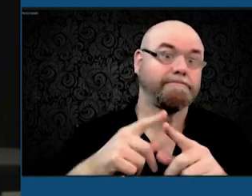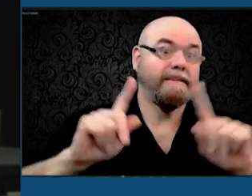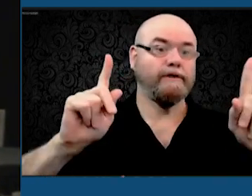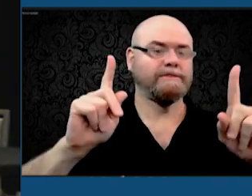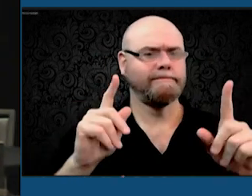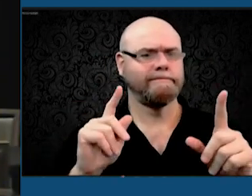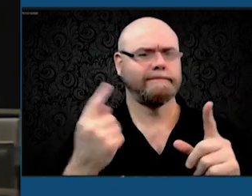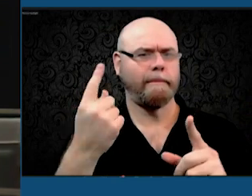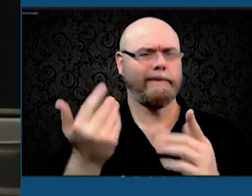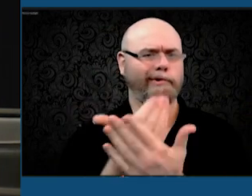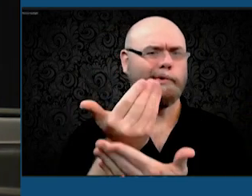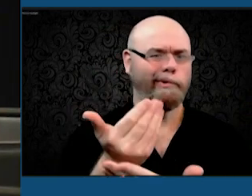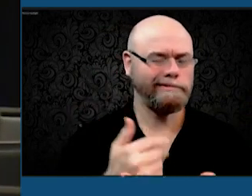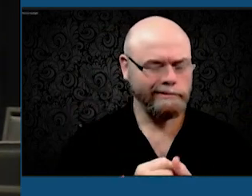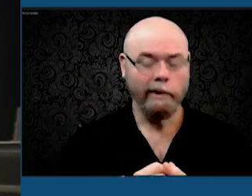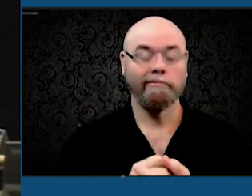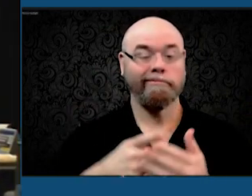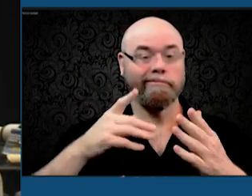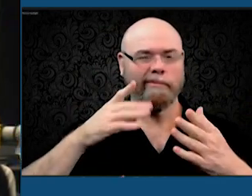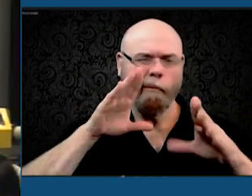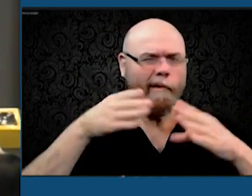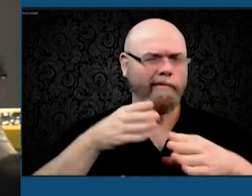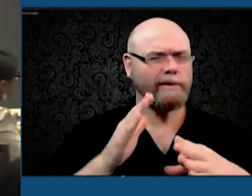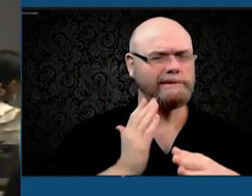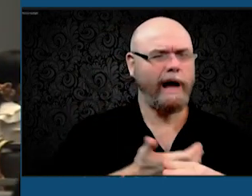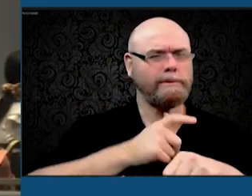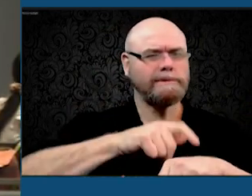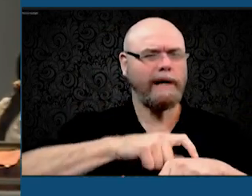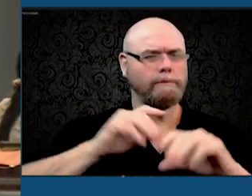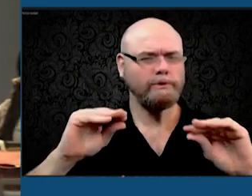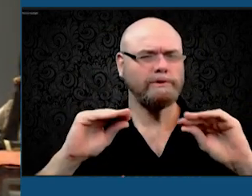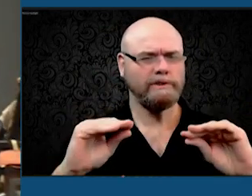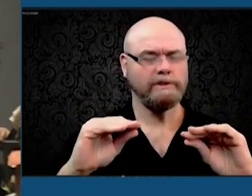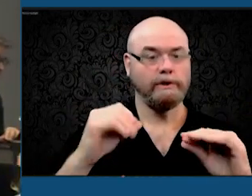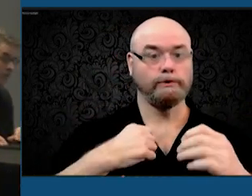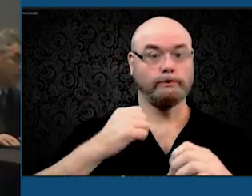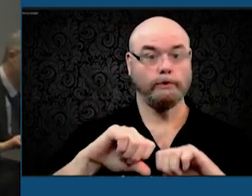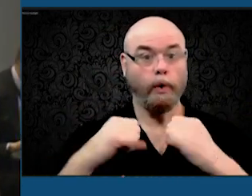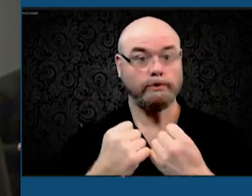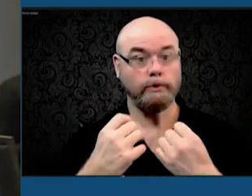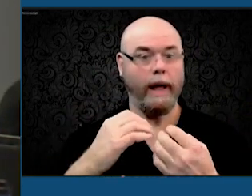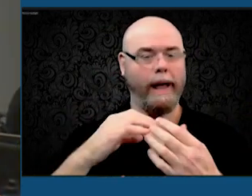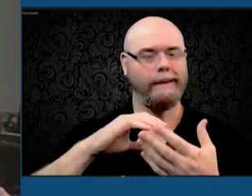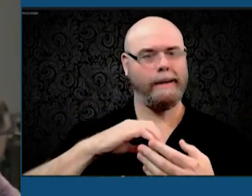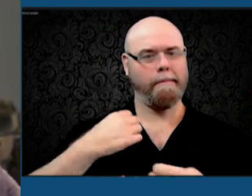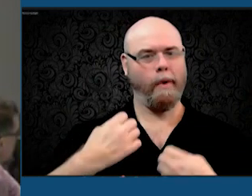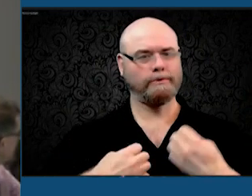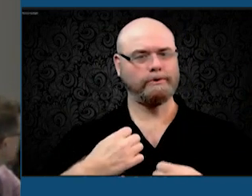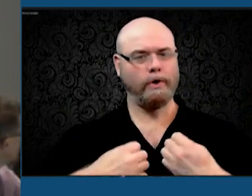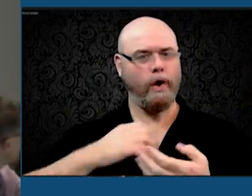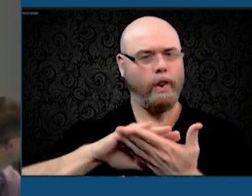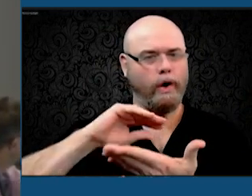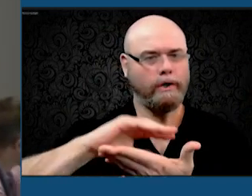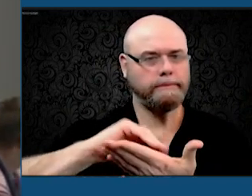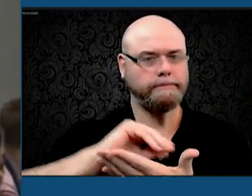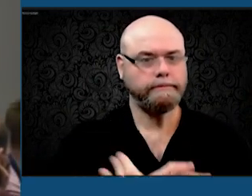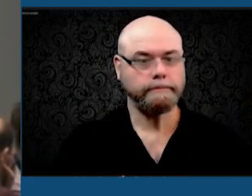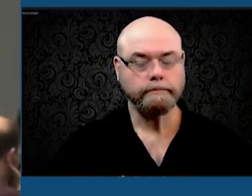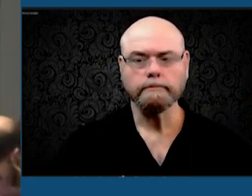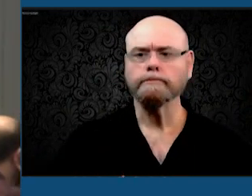dedicate time to teaching social and emotional learning, definitely. At the same time, what we know is